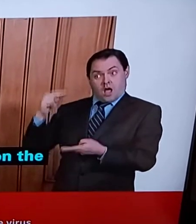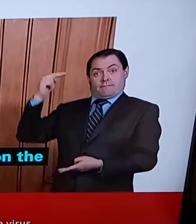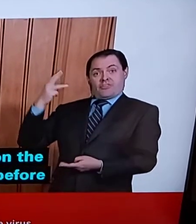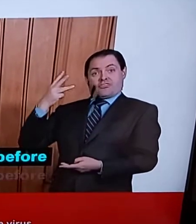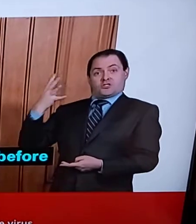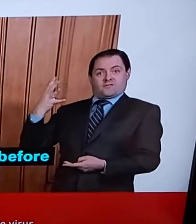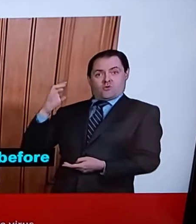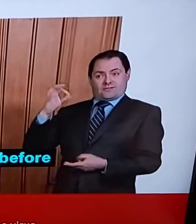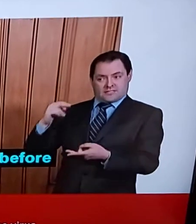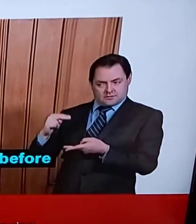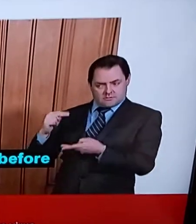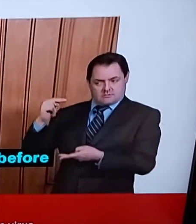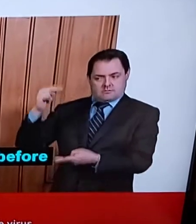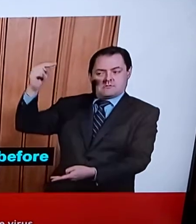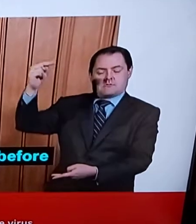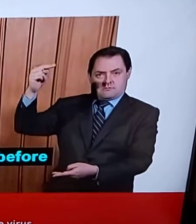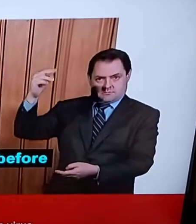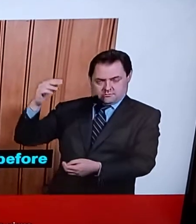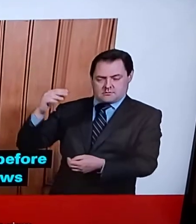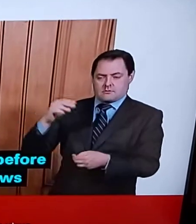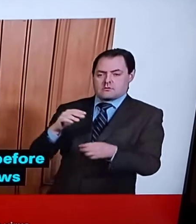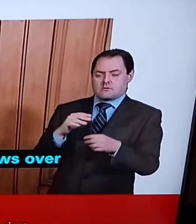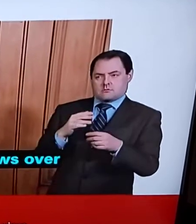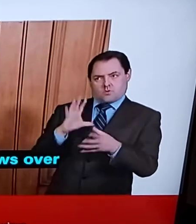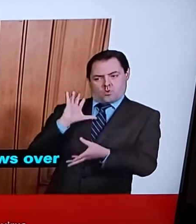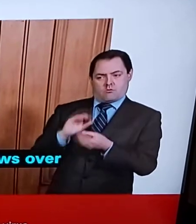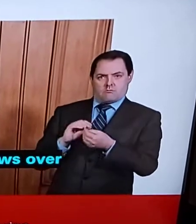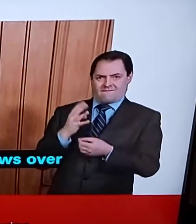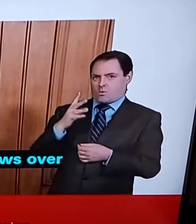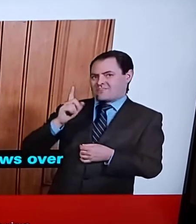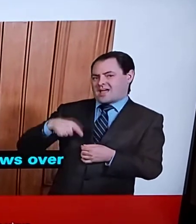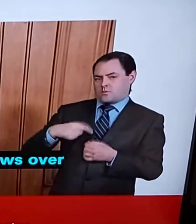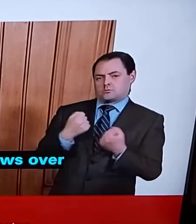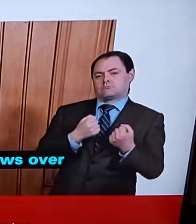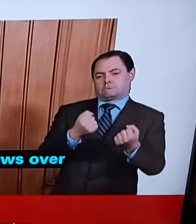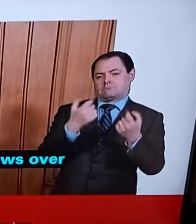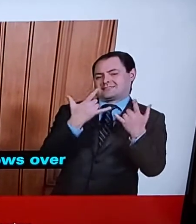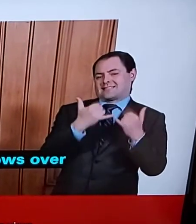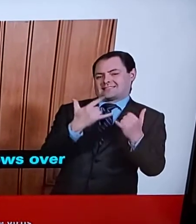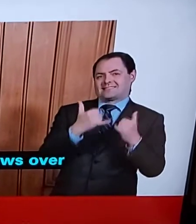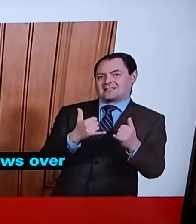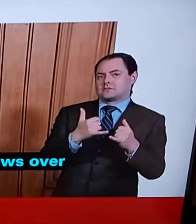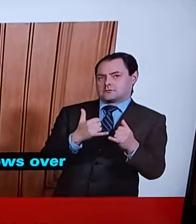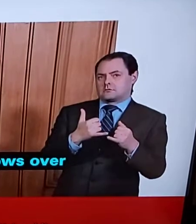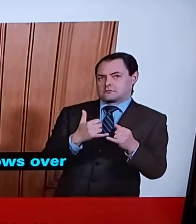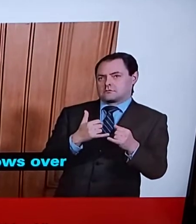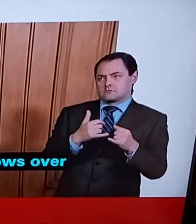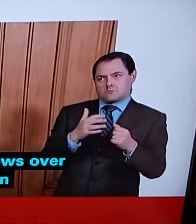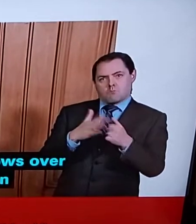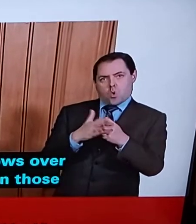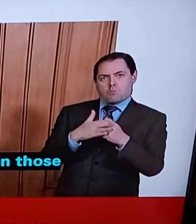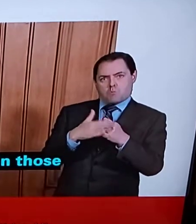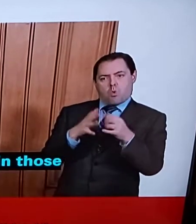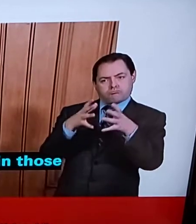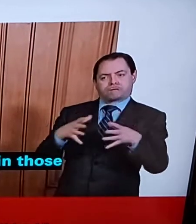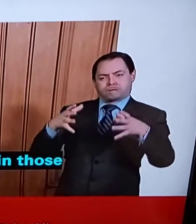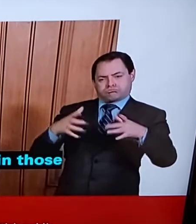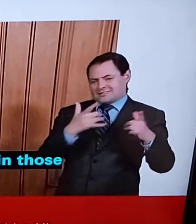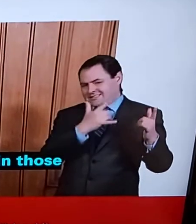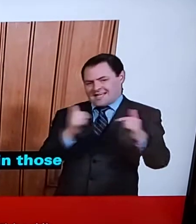4,000 staff have been tested in those drive-through facilities. So we are increasing staff testing all the time, which is